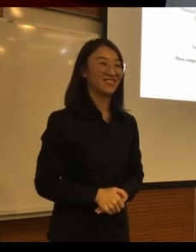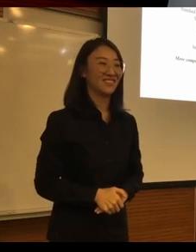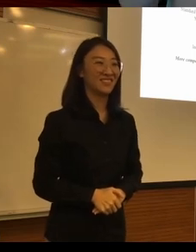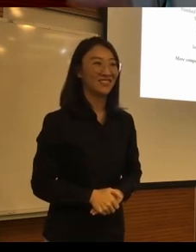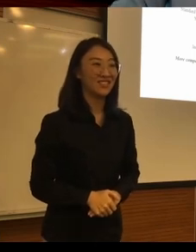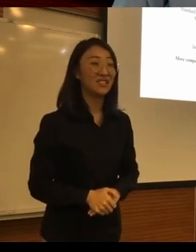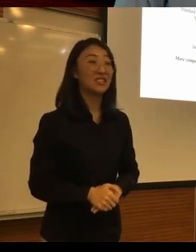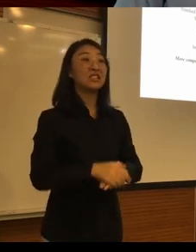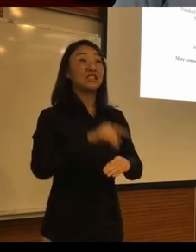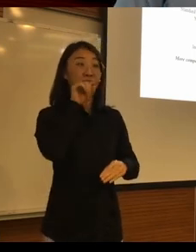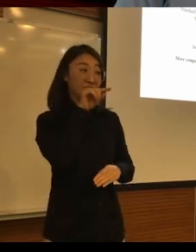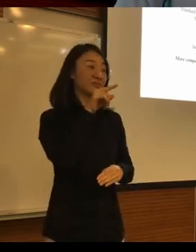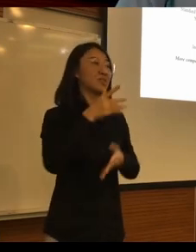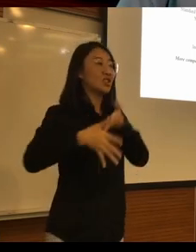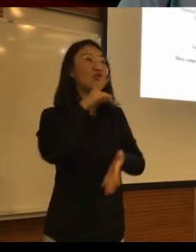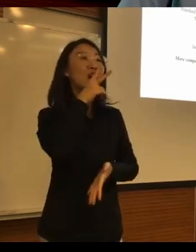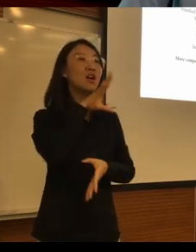There is a component,